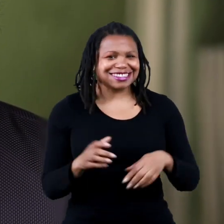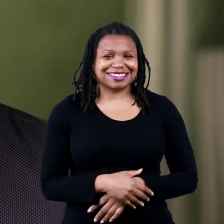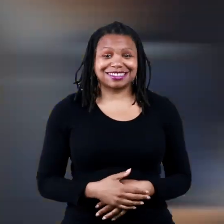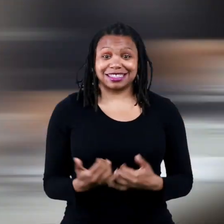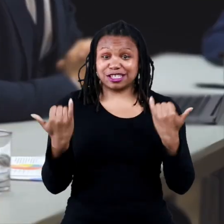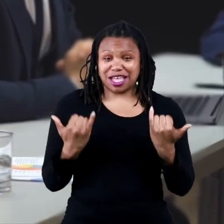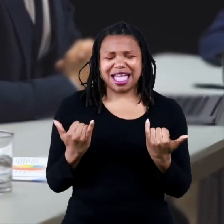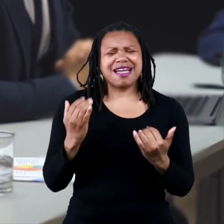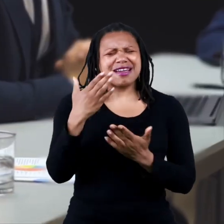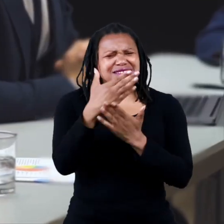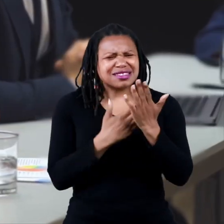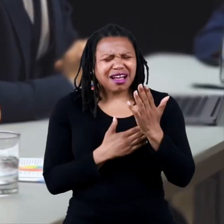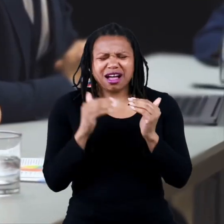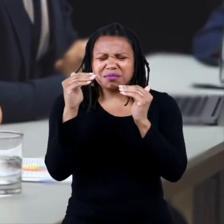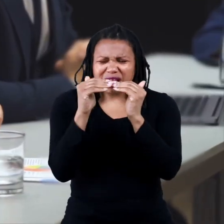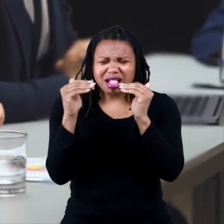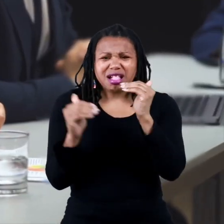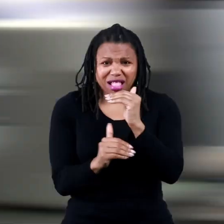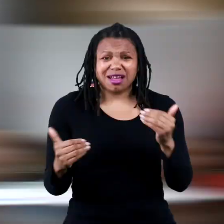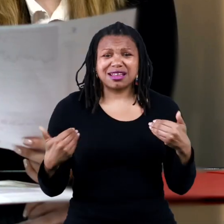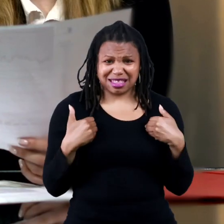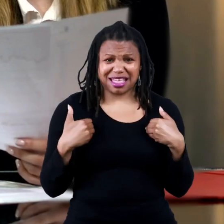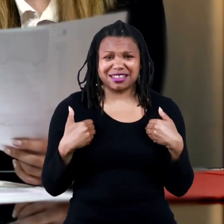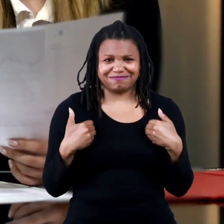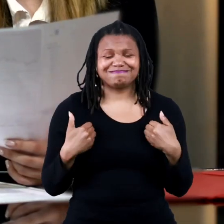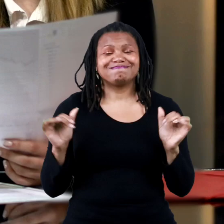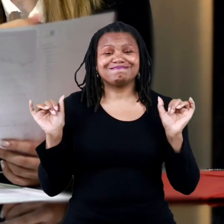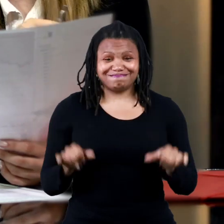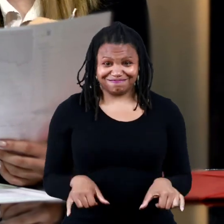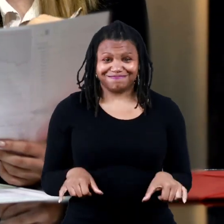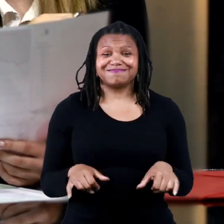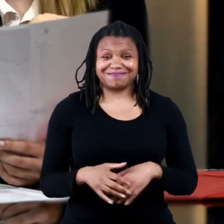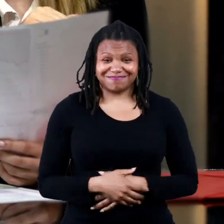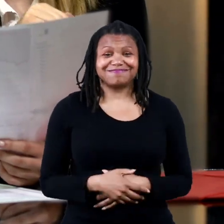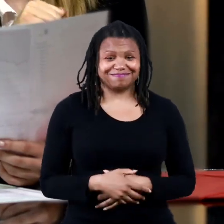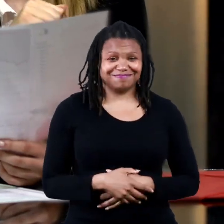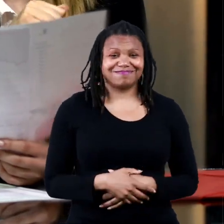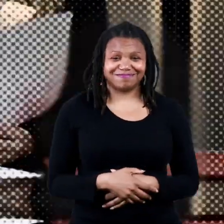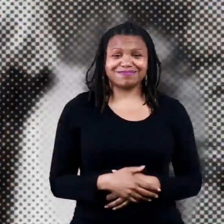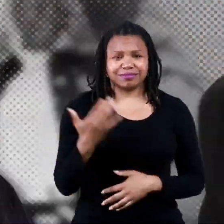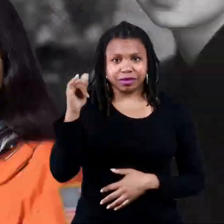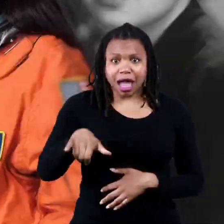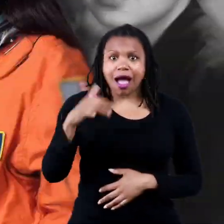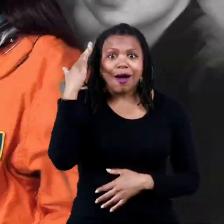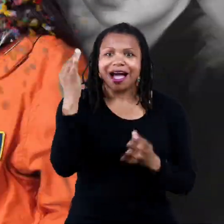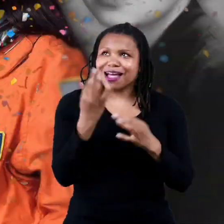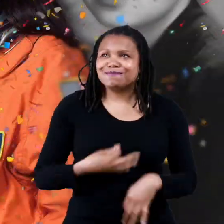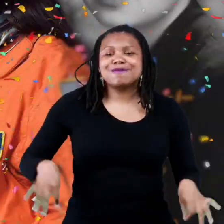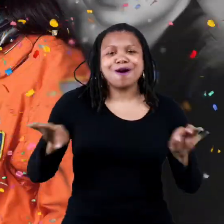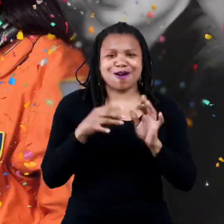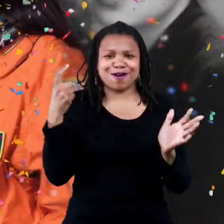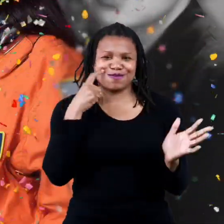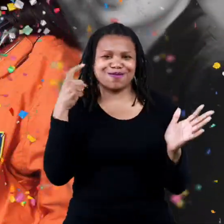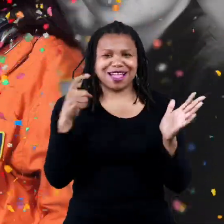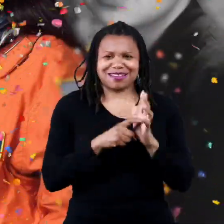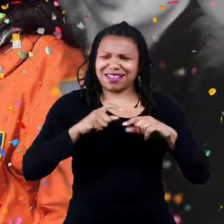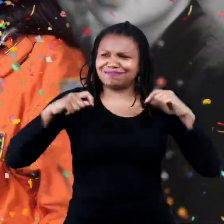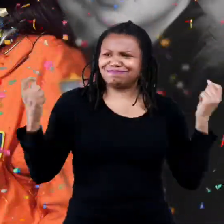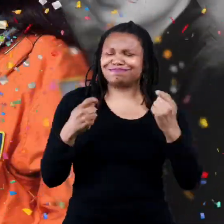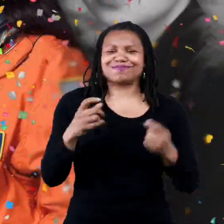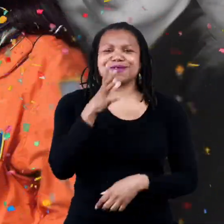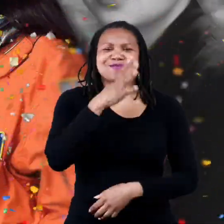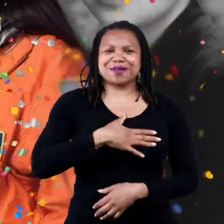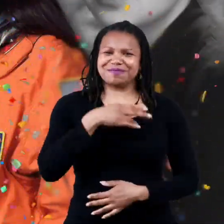times. And even today, inequities between genders still exist, which is why it is important that